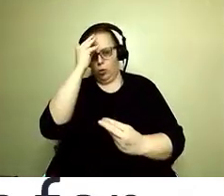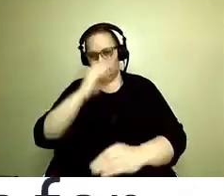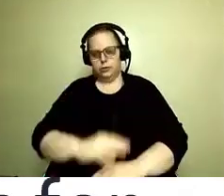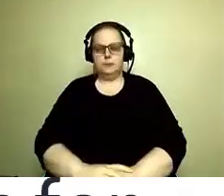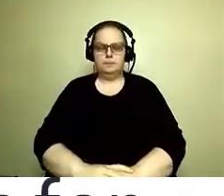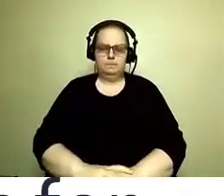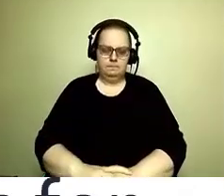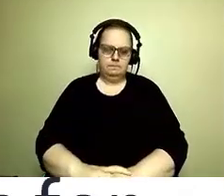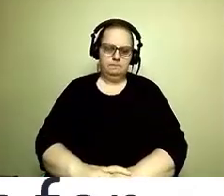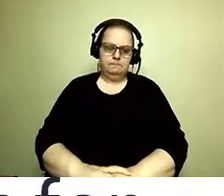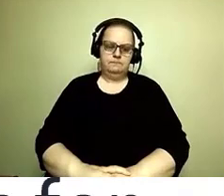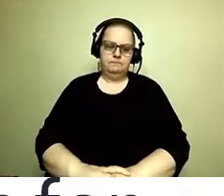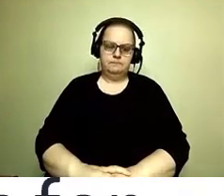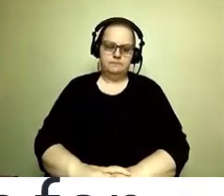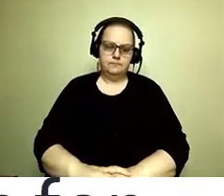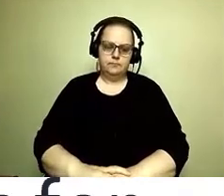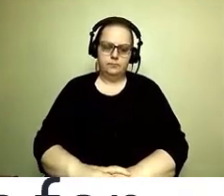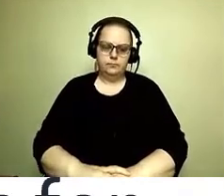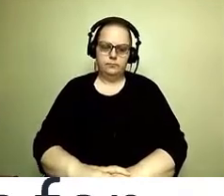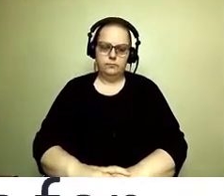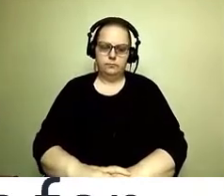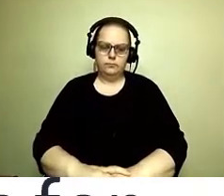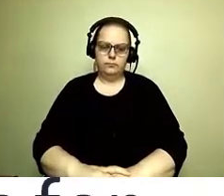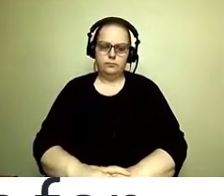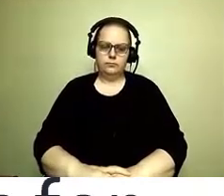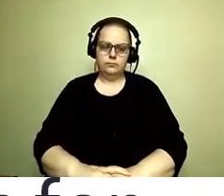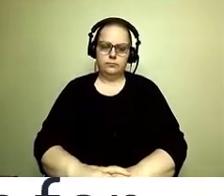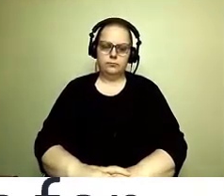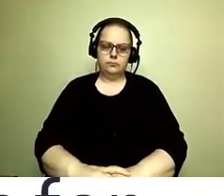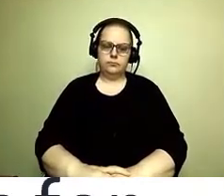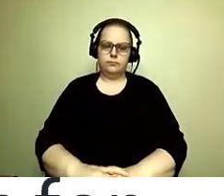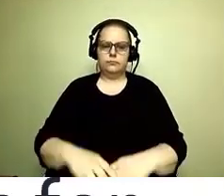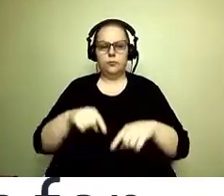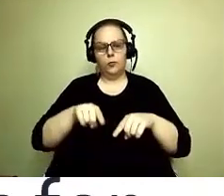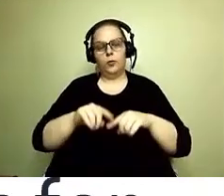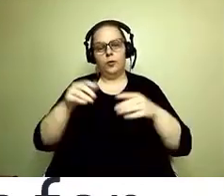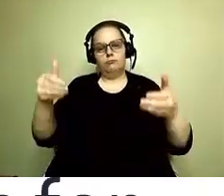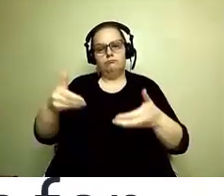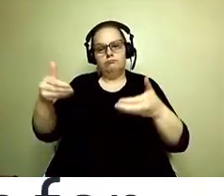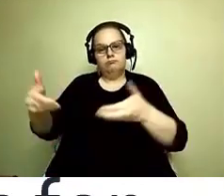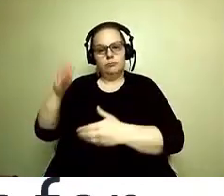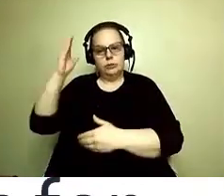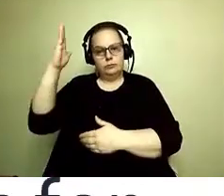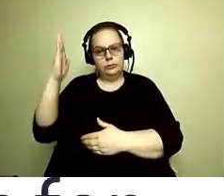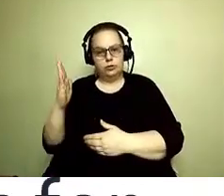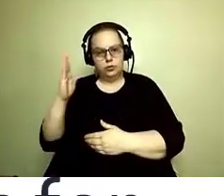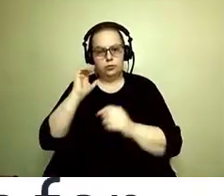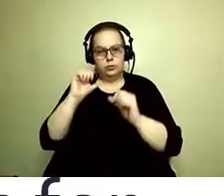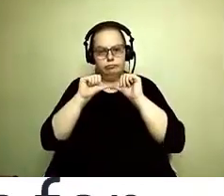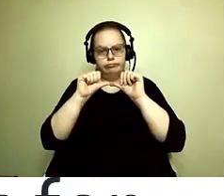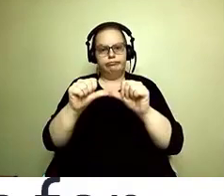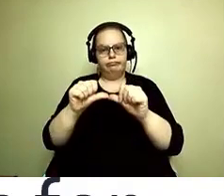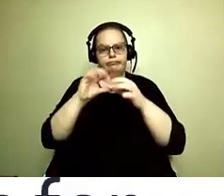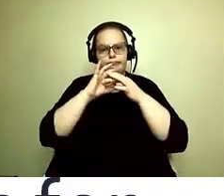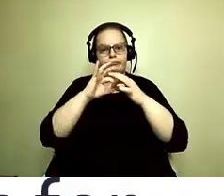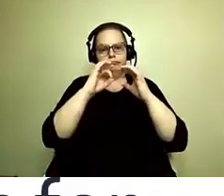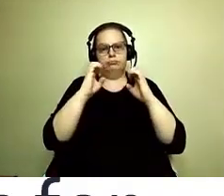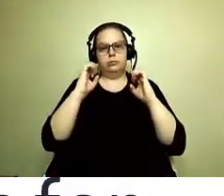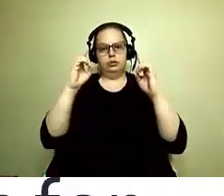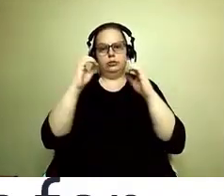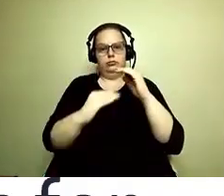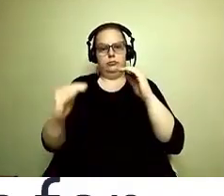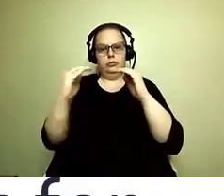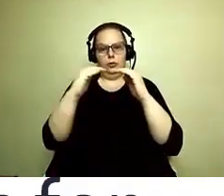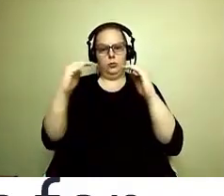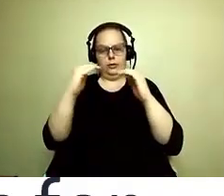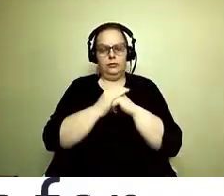And as I introduce our speaker to continue on with this section around educational equity and